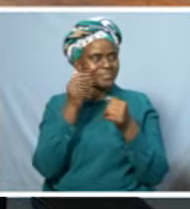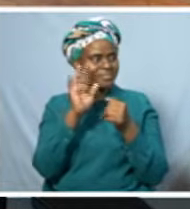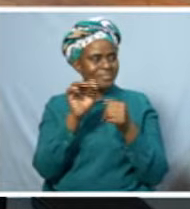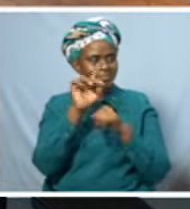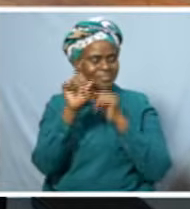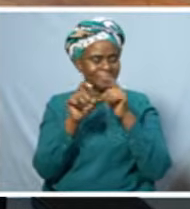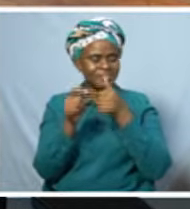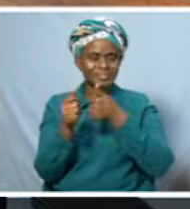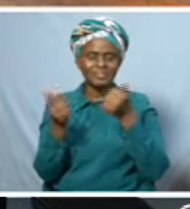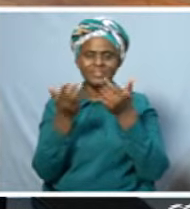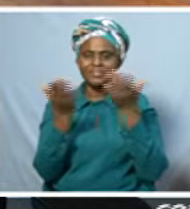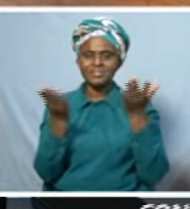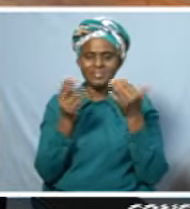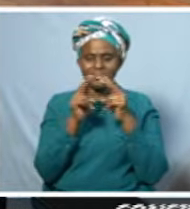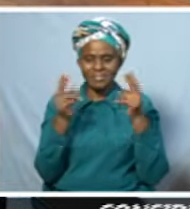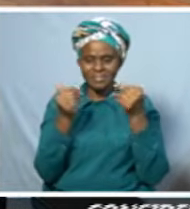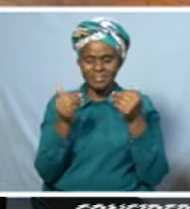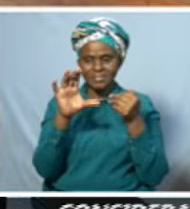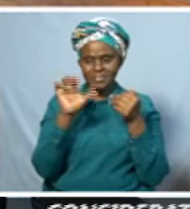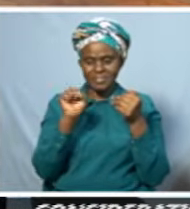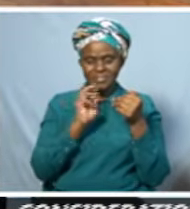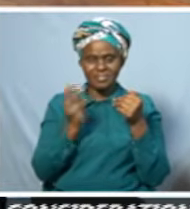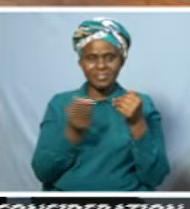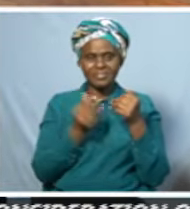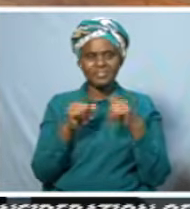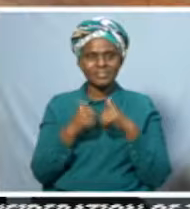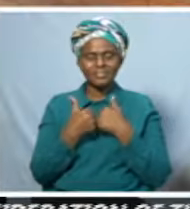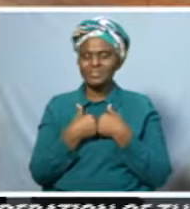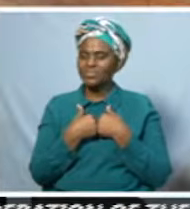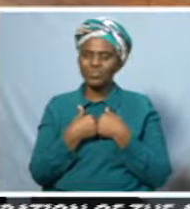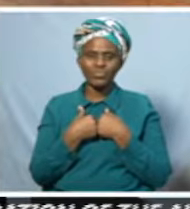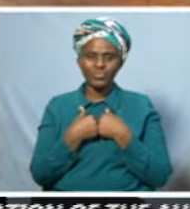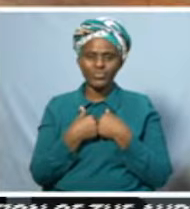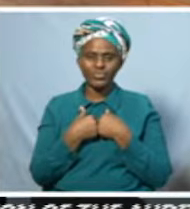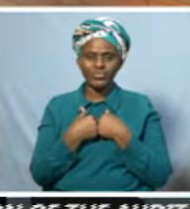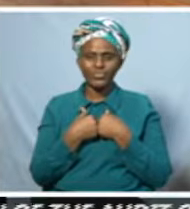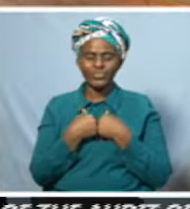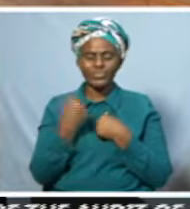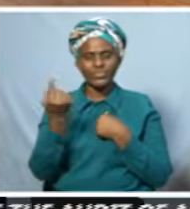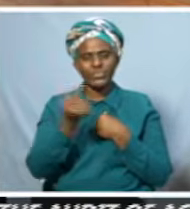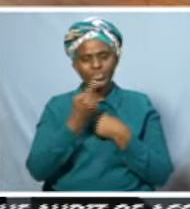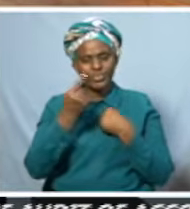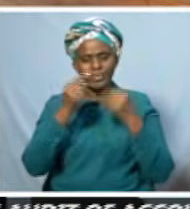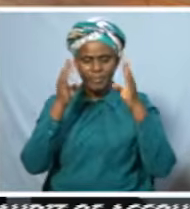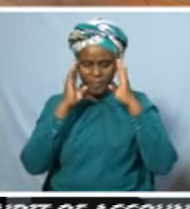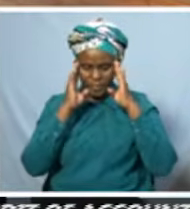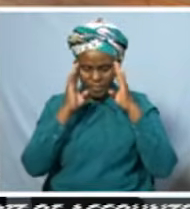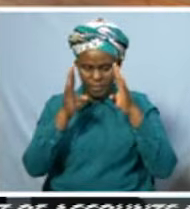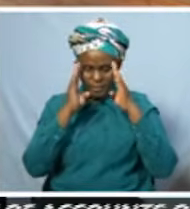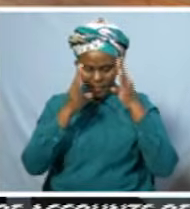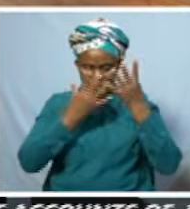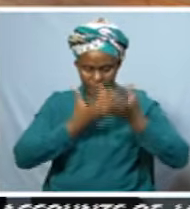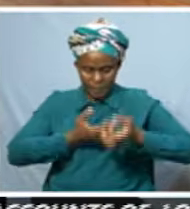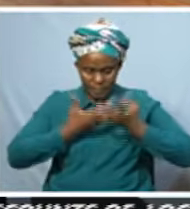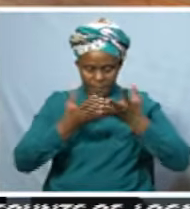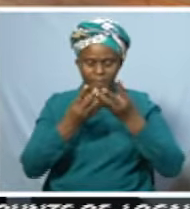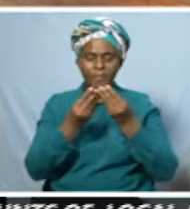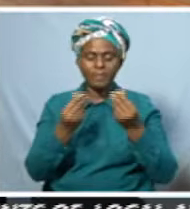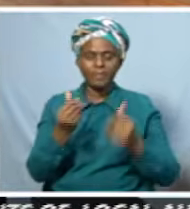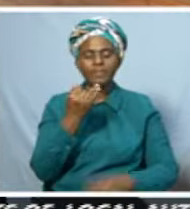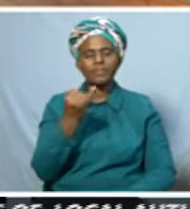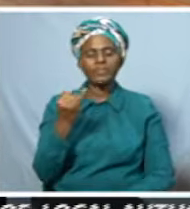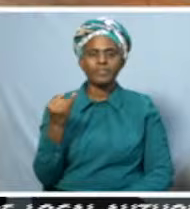question anyway. So CS, we just want to bring to your attention a few